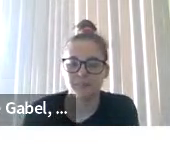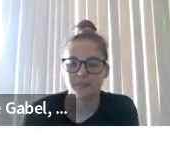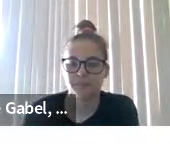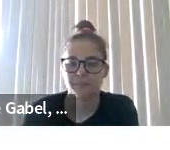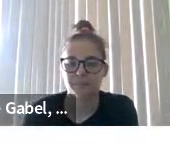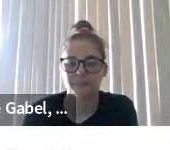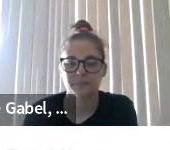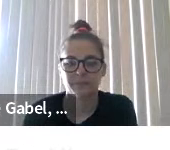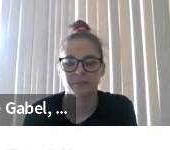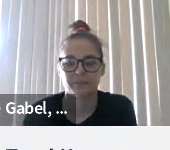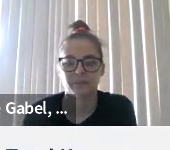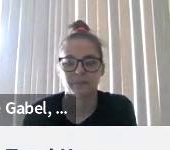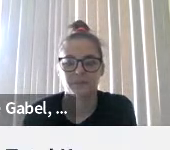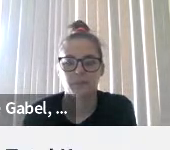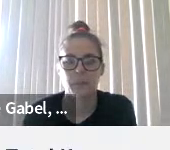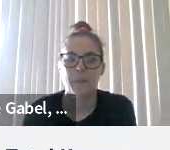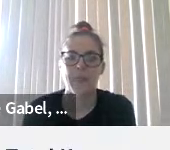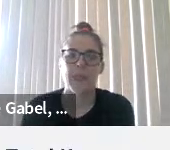please.